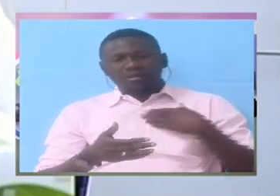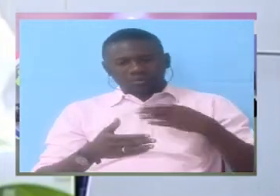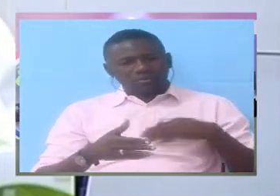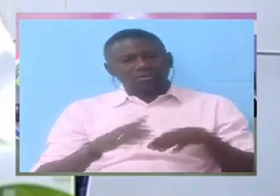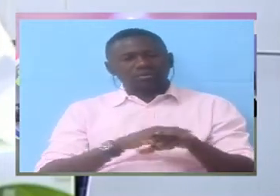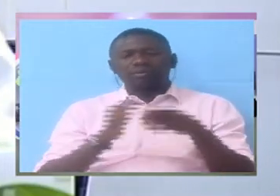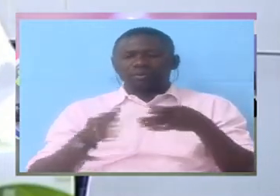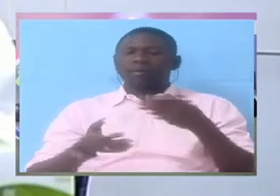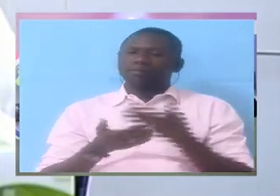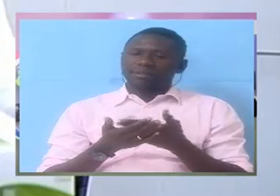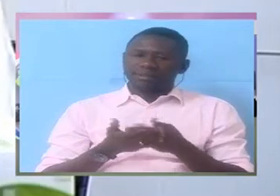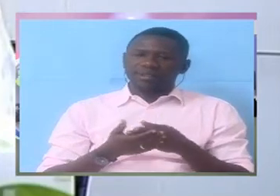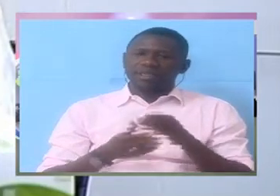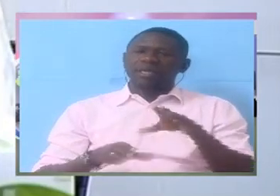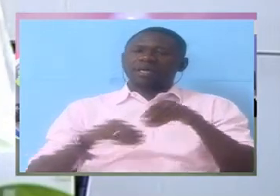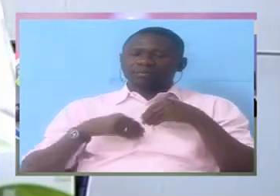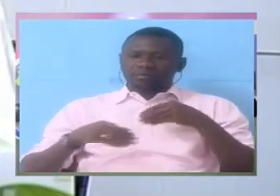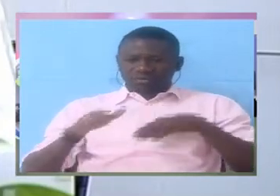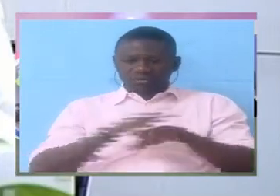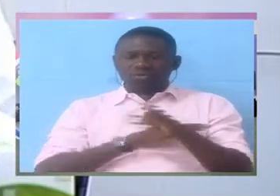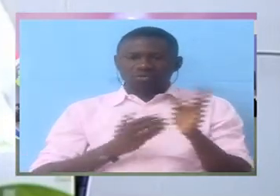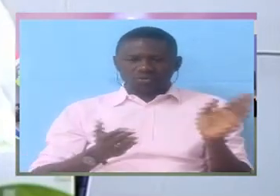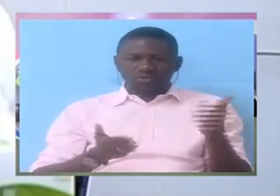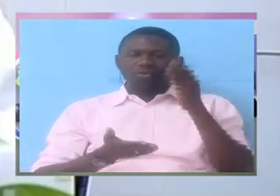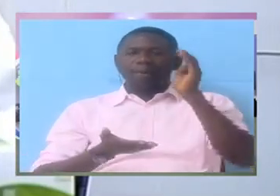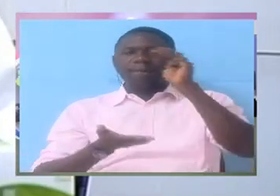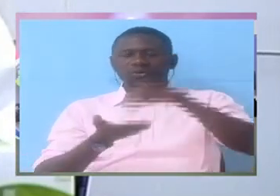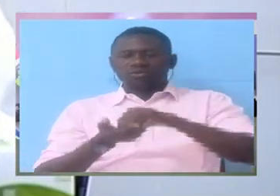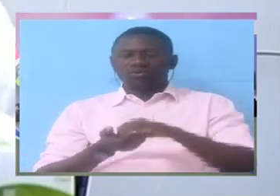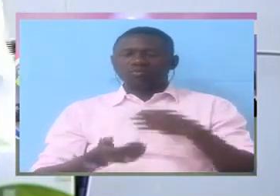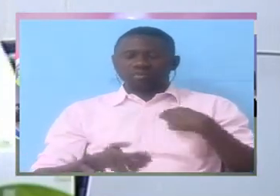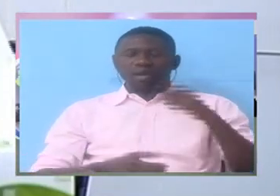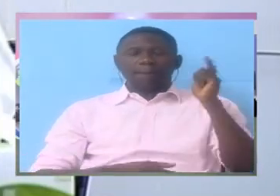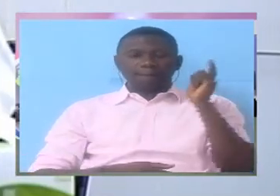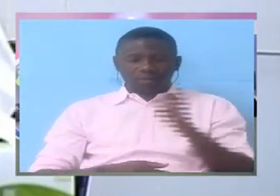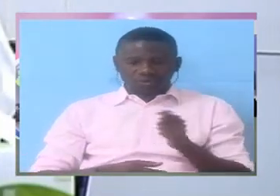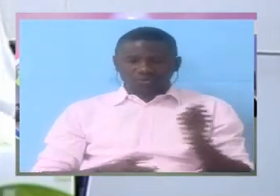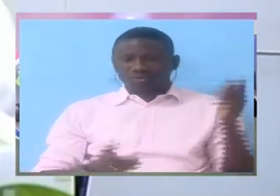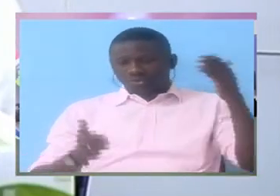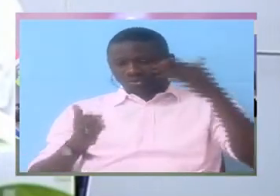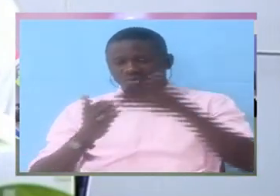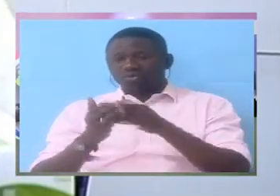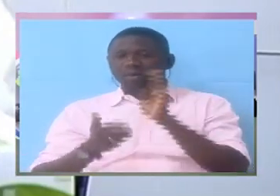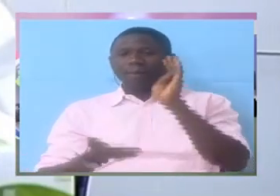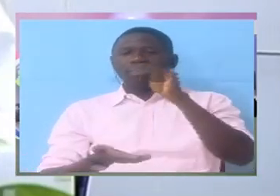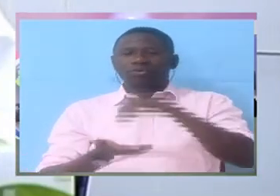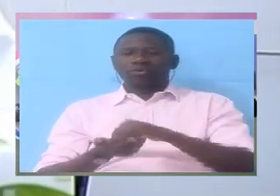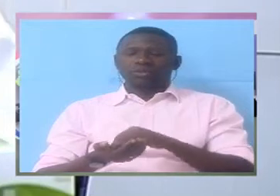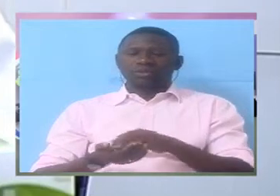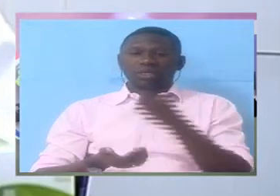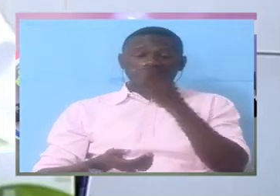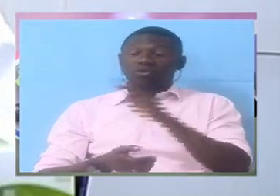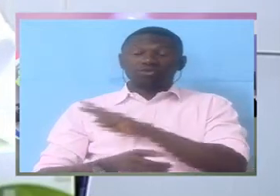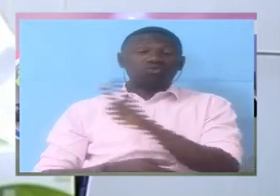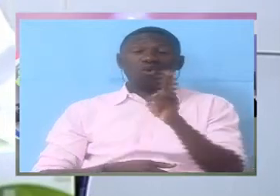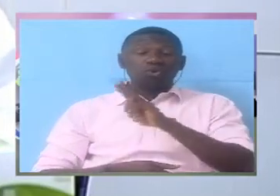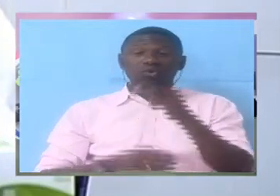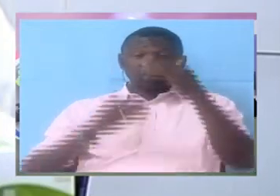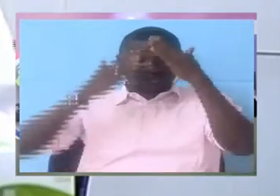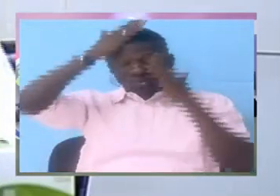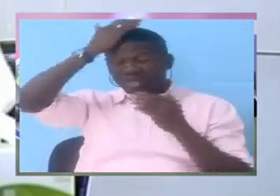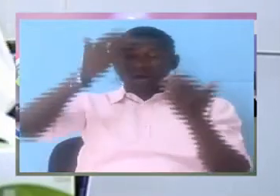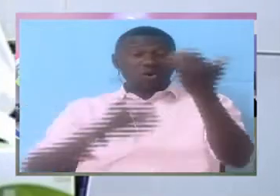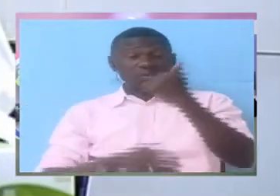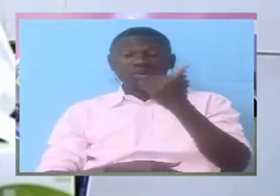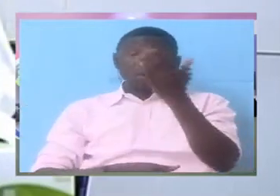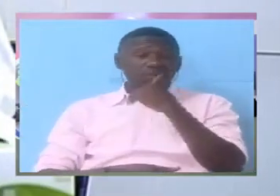I said, take me to Banjul. Nkaya nsamba Banjul. I must go to Banjul. Nyanta talale Banjul. He said, no, the soldiers are coming, the soldiers are